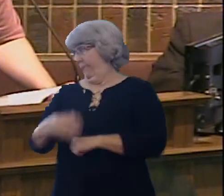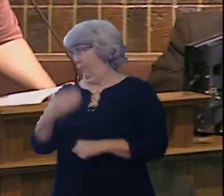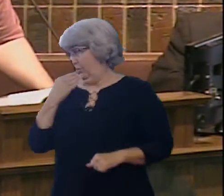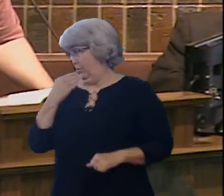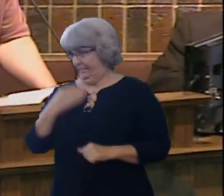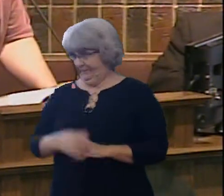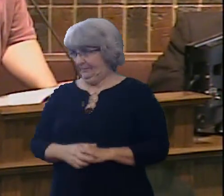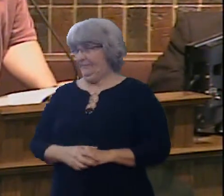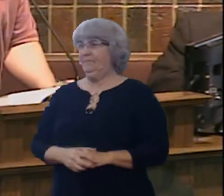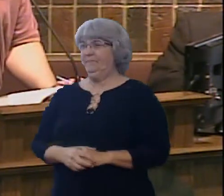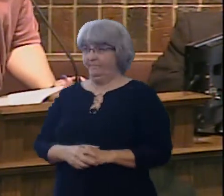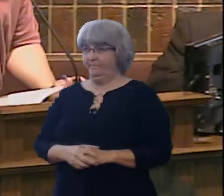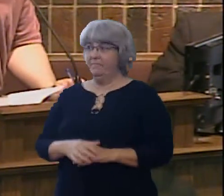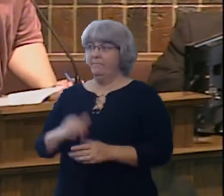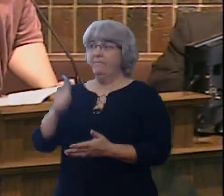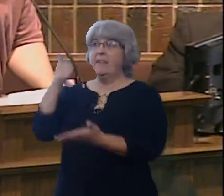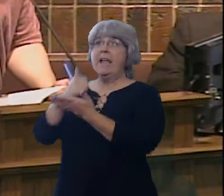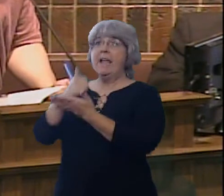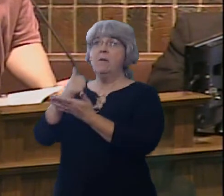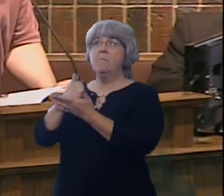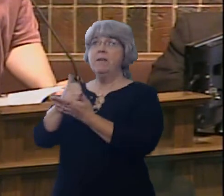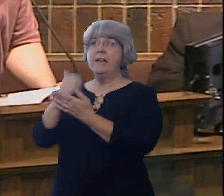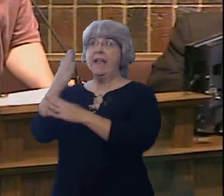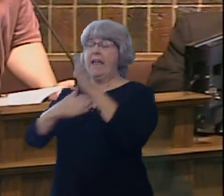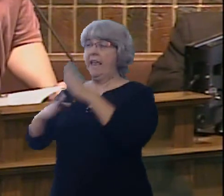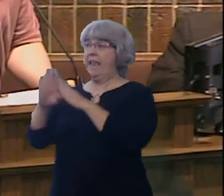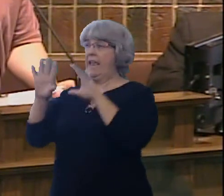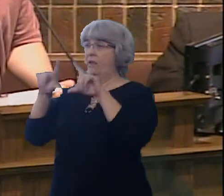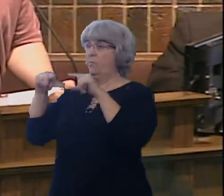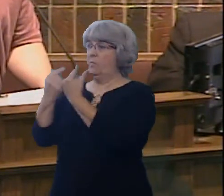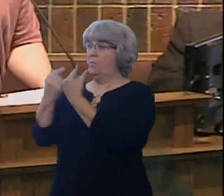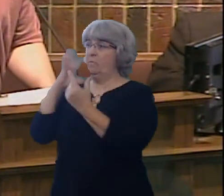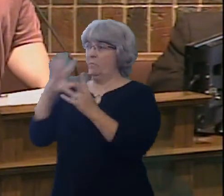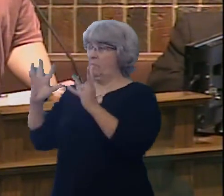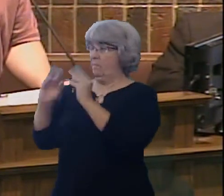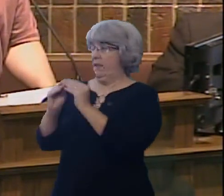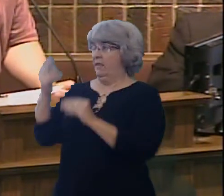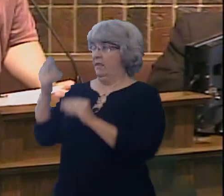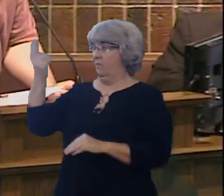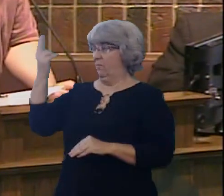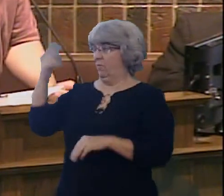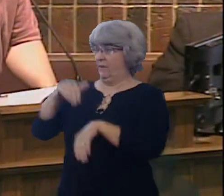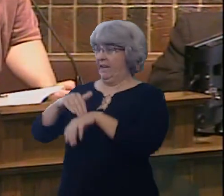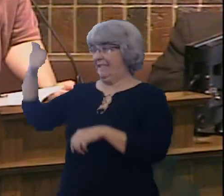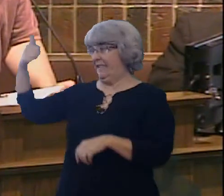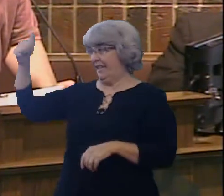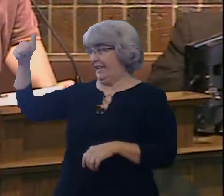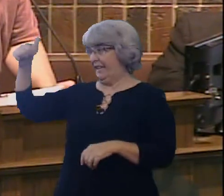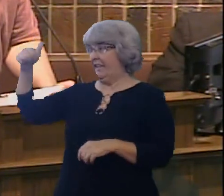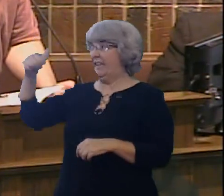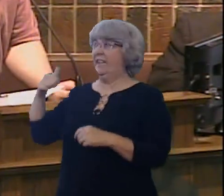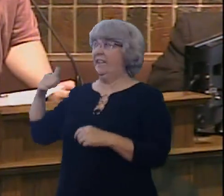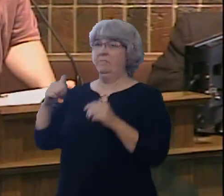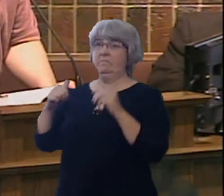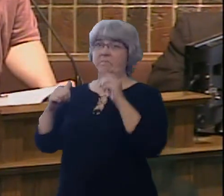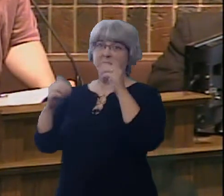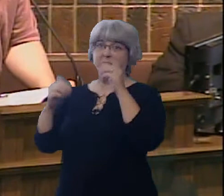this Thursday at 10 a.m. in the Fellowship Hall for their monthly meeting and lunch. There's a